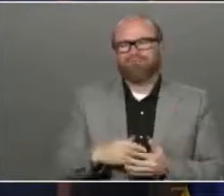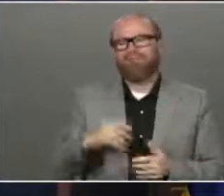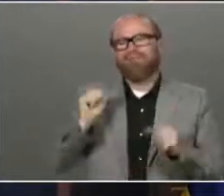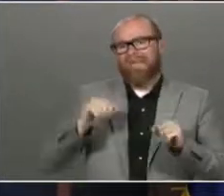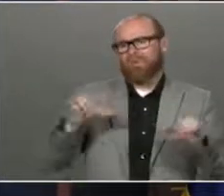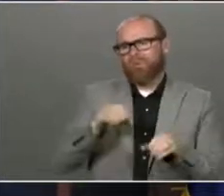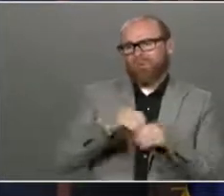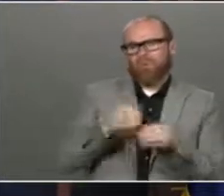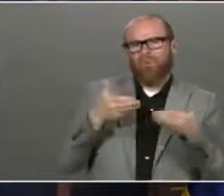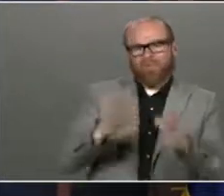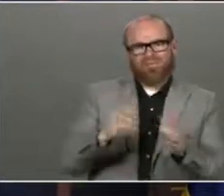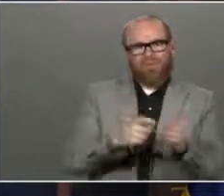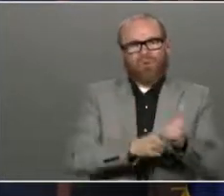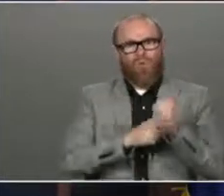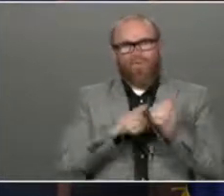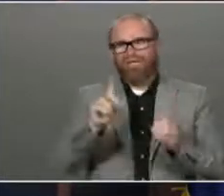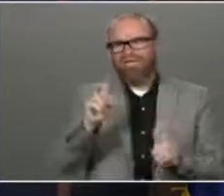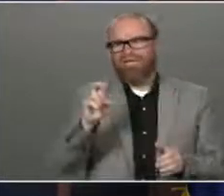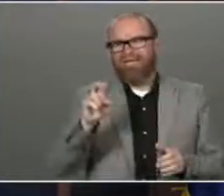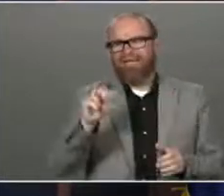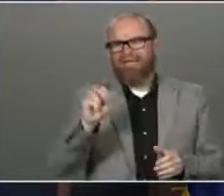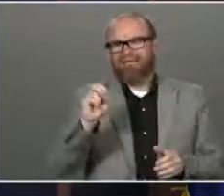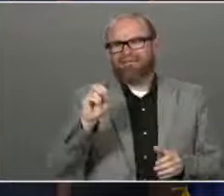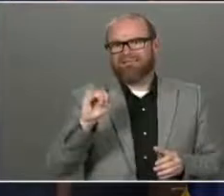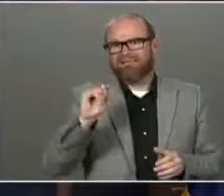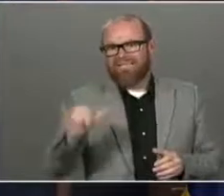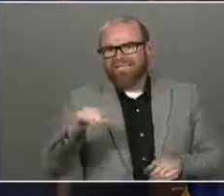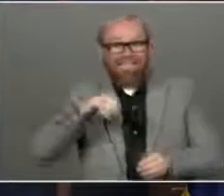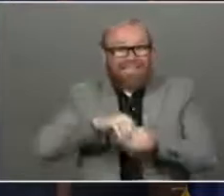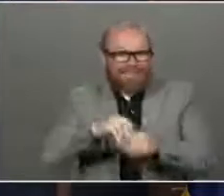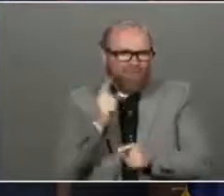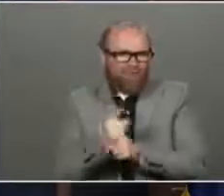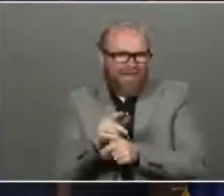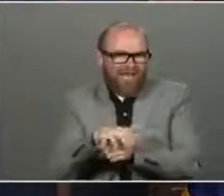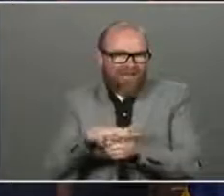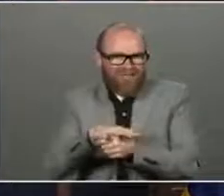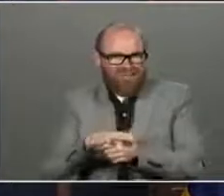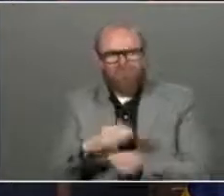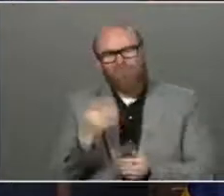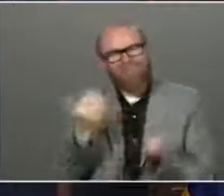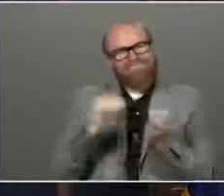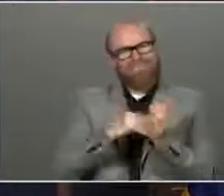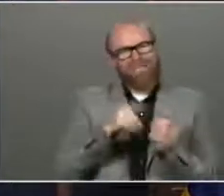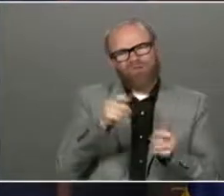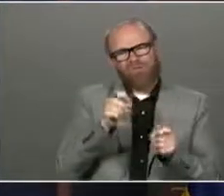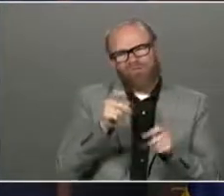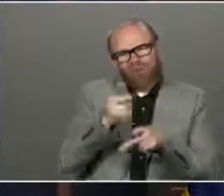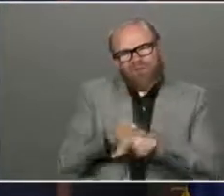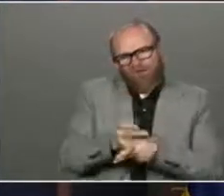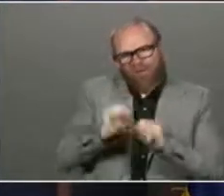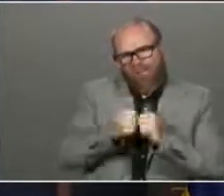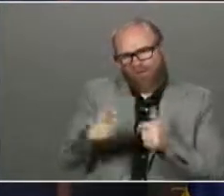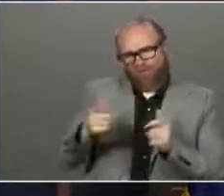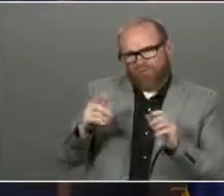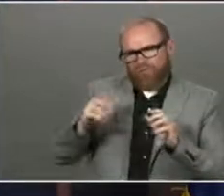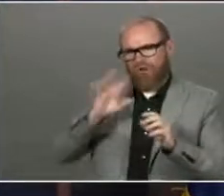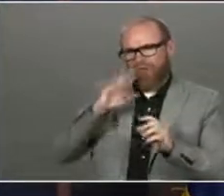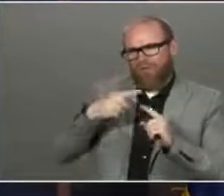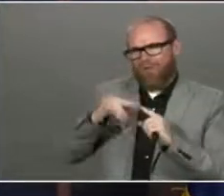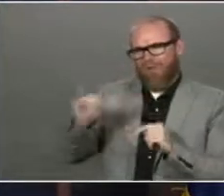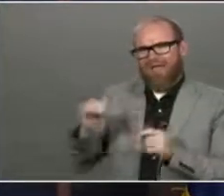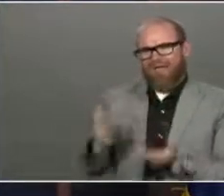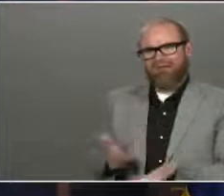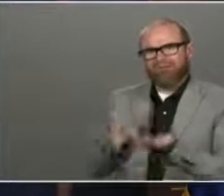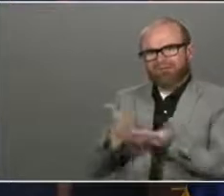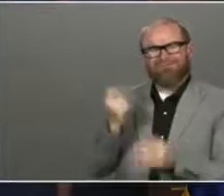right areas. And I want to say, I think we have to be very careful about how we categorize that proposal. He's not talking about